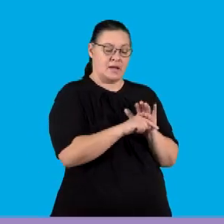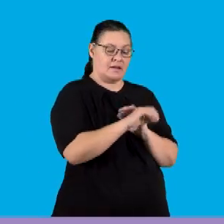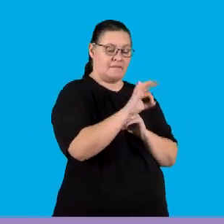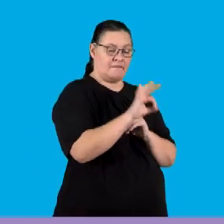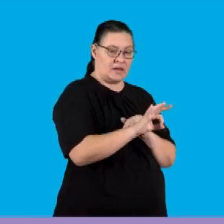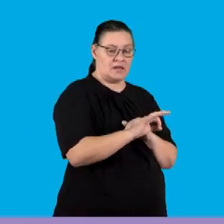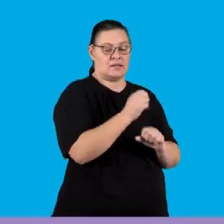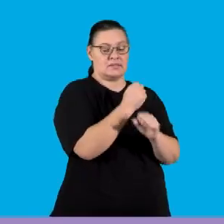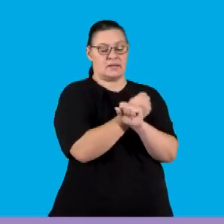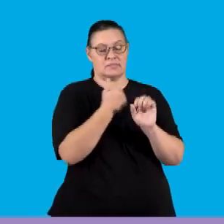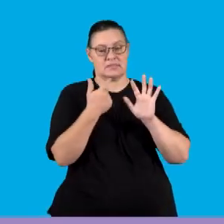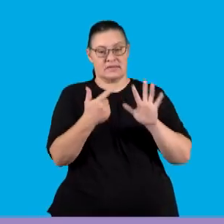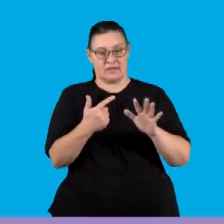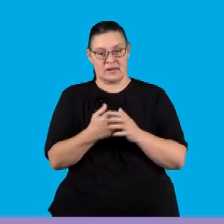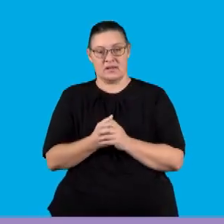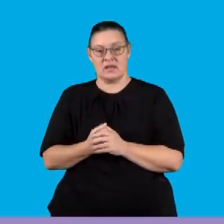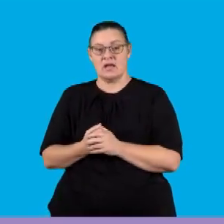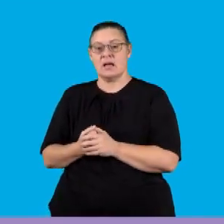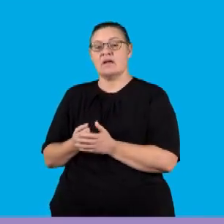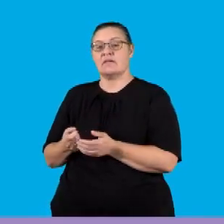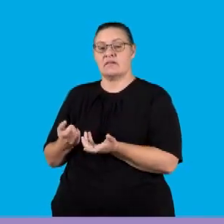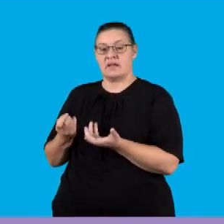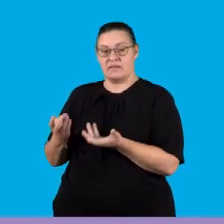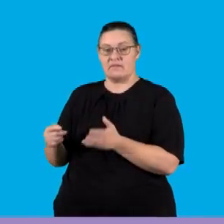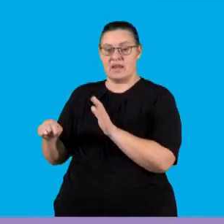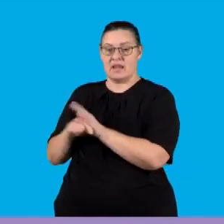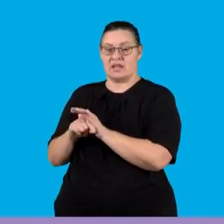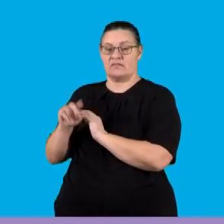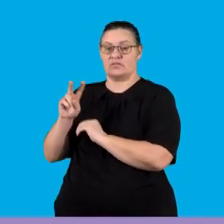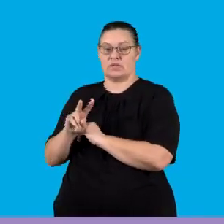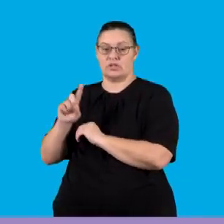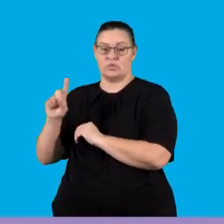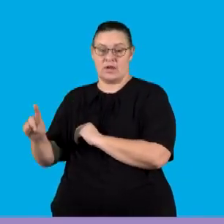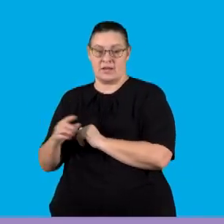about a -3 multiplied by 7? Yes, it is a